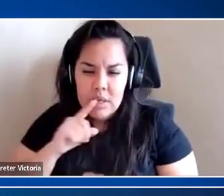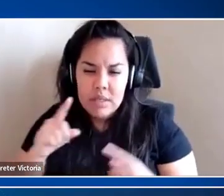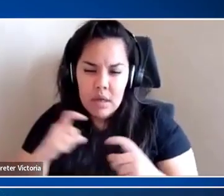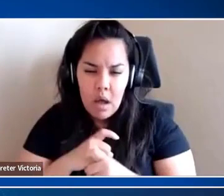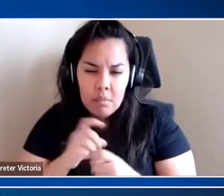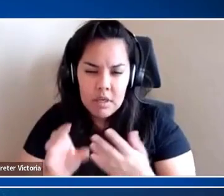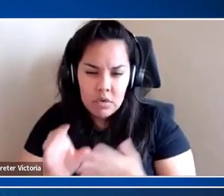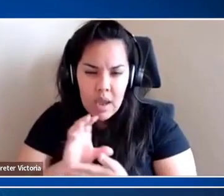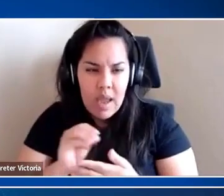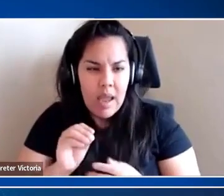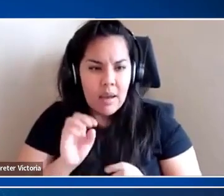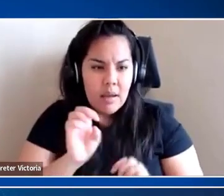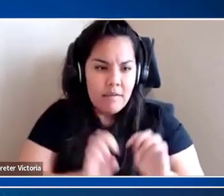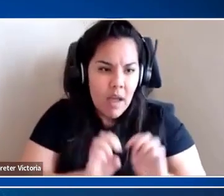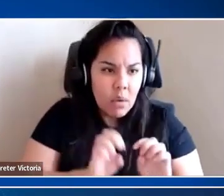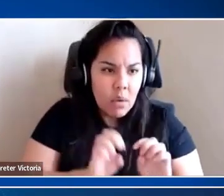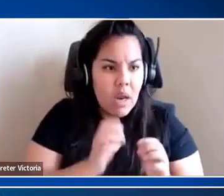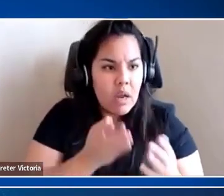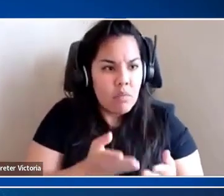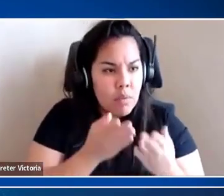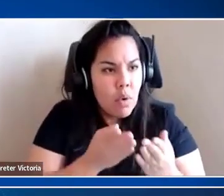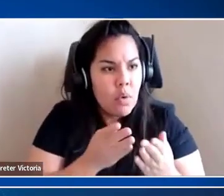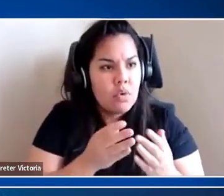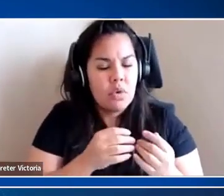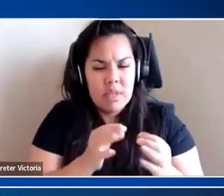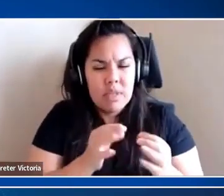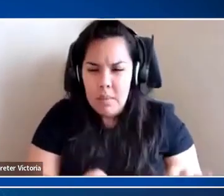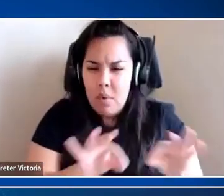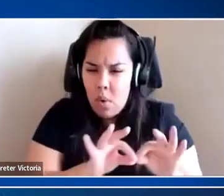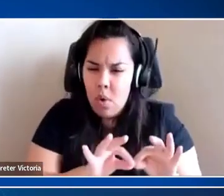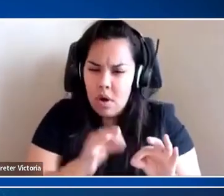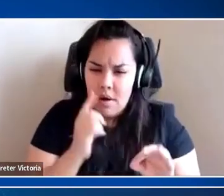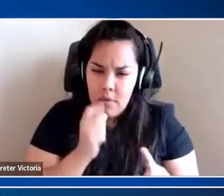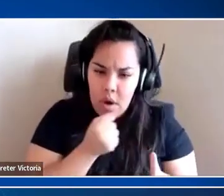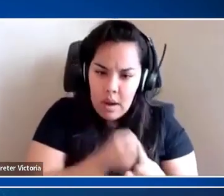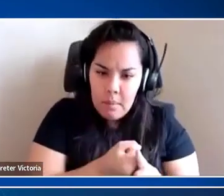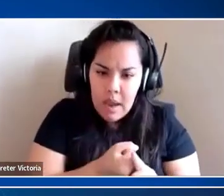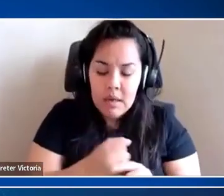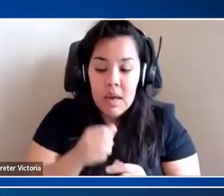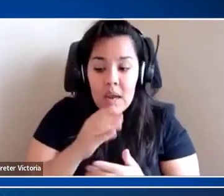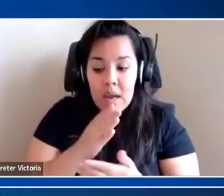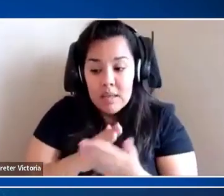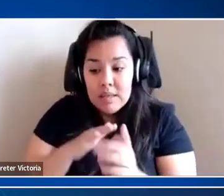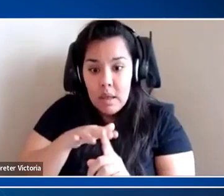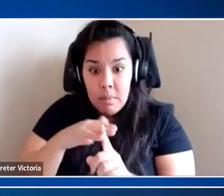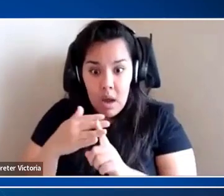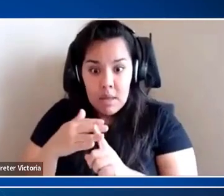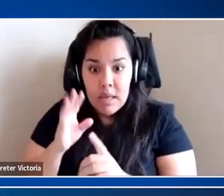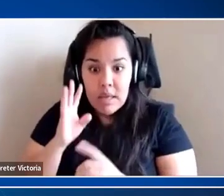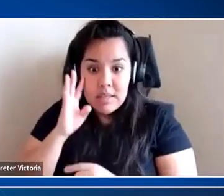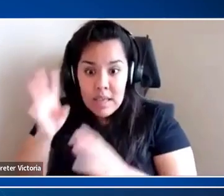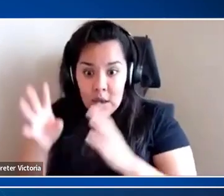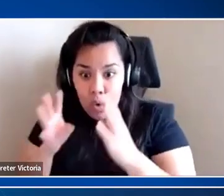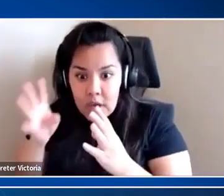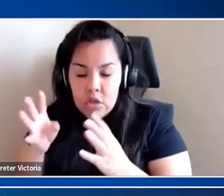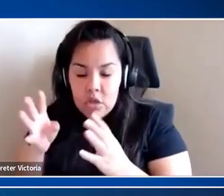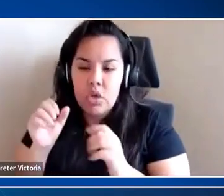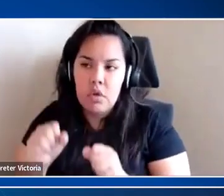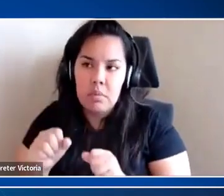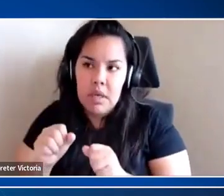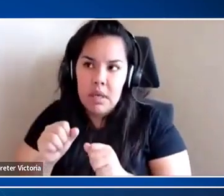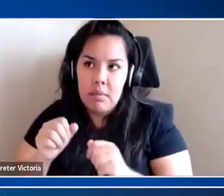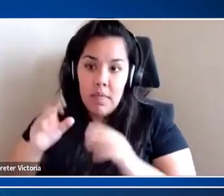proposal's importance or impact. So in some contexts, innovation, may be the focus and